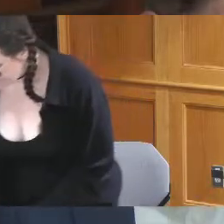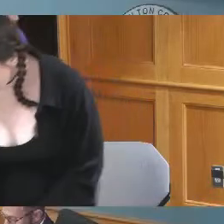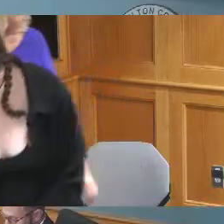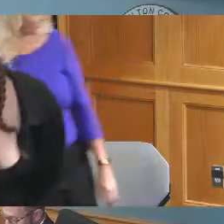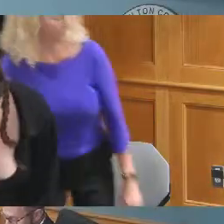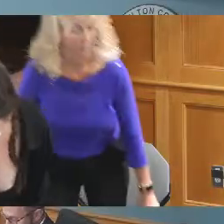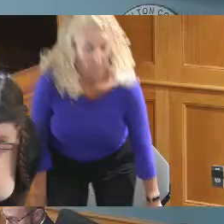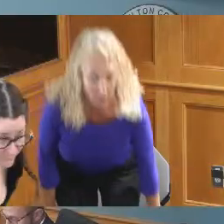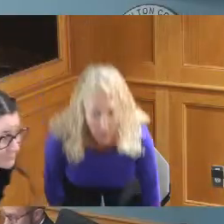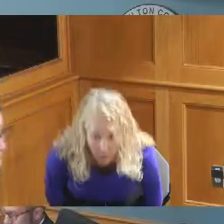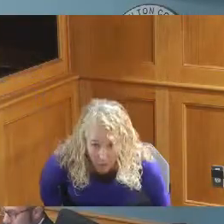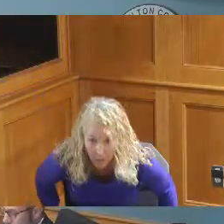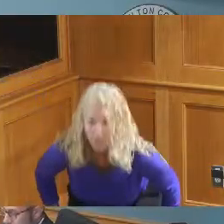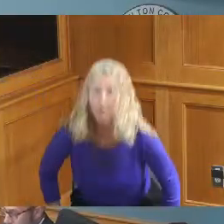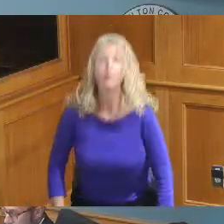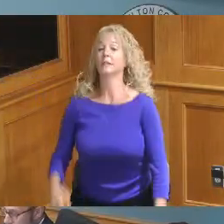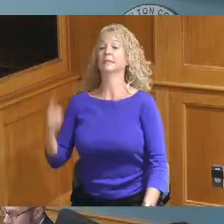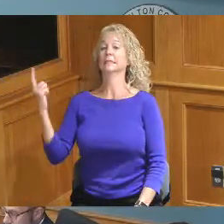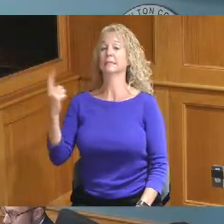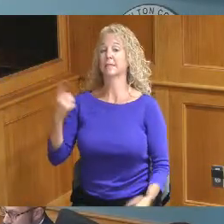for the taxpayers?